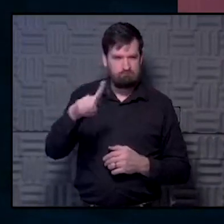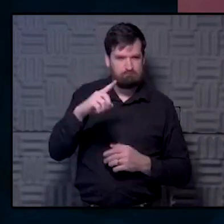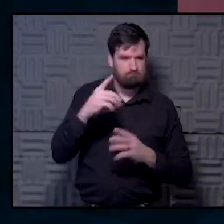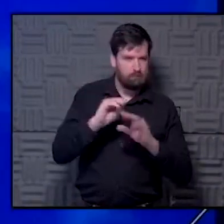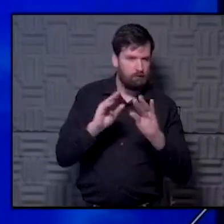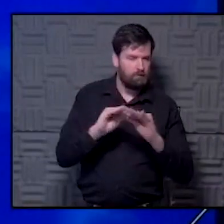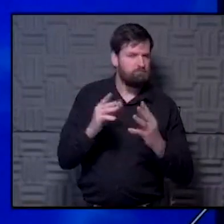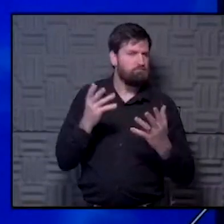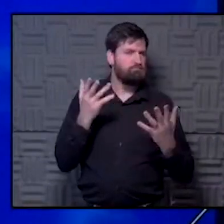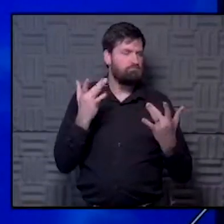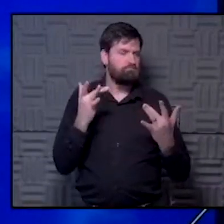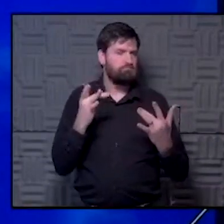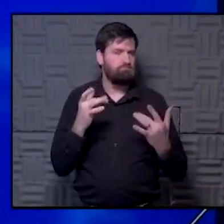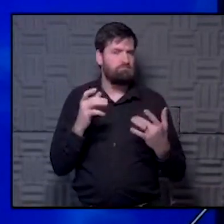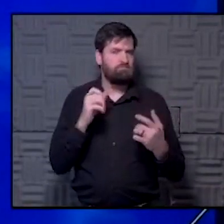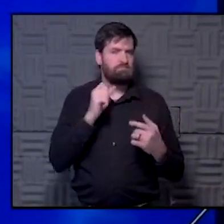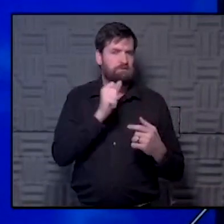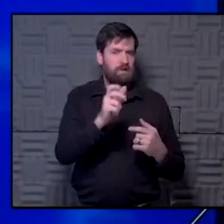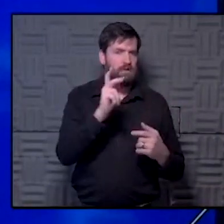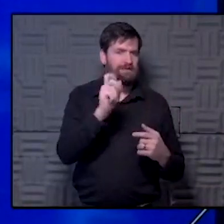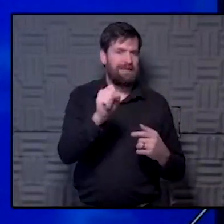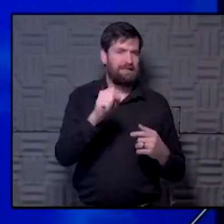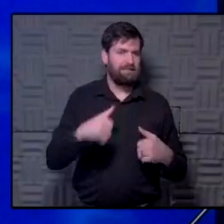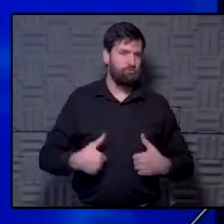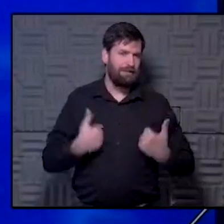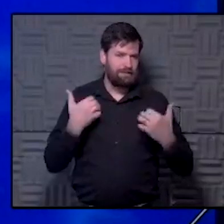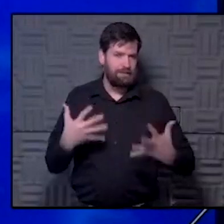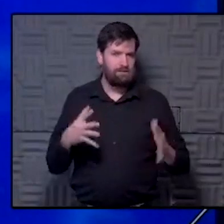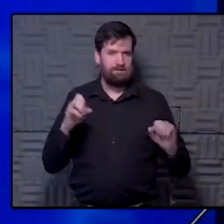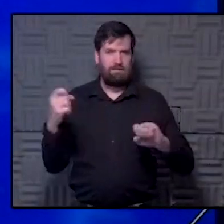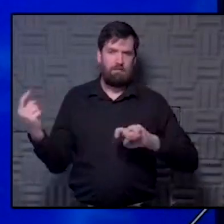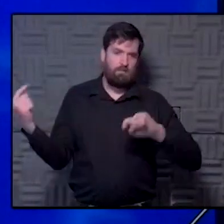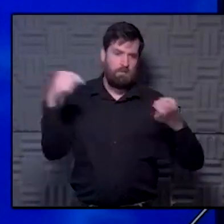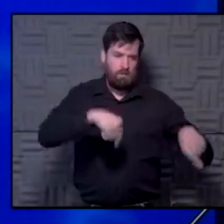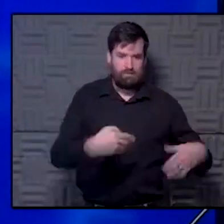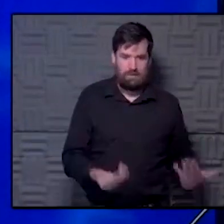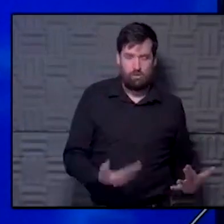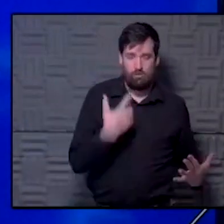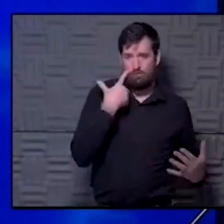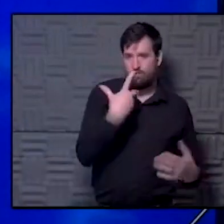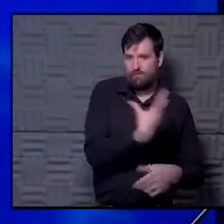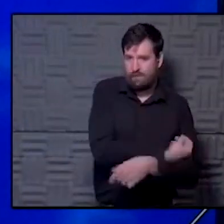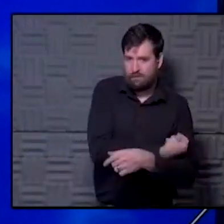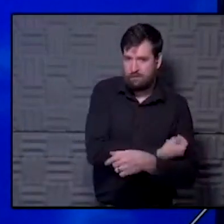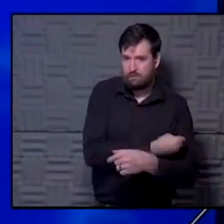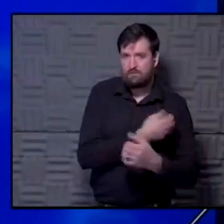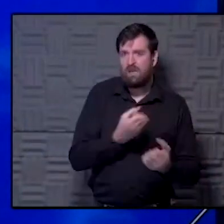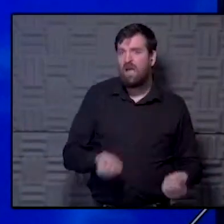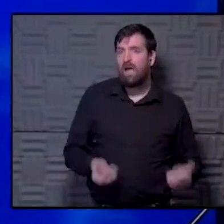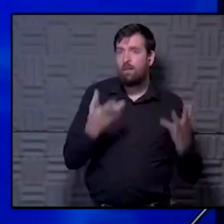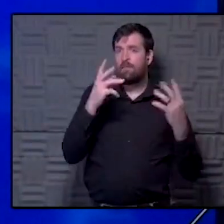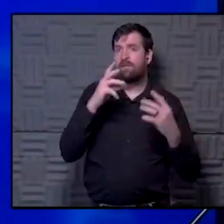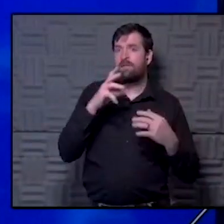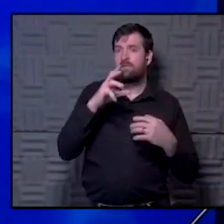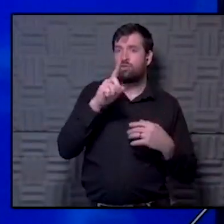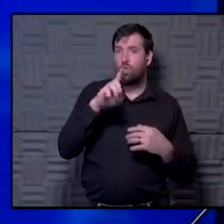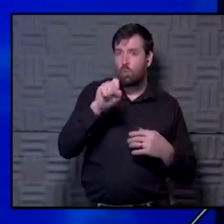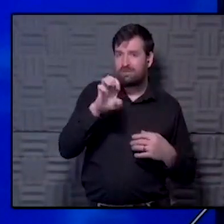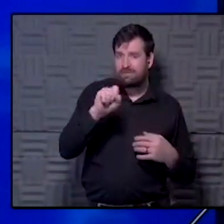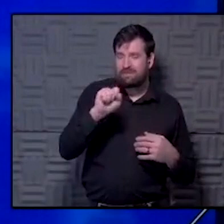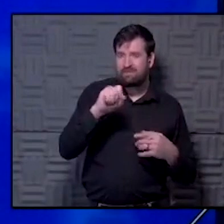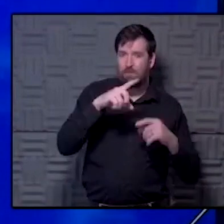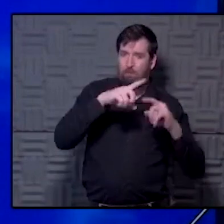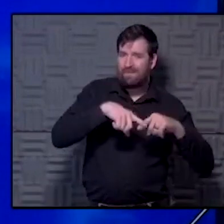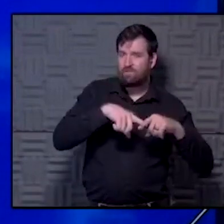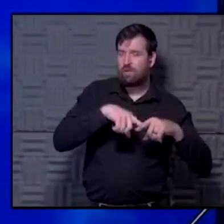sure I understand why non-Kansas residents can come to Kansas to get vaccinated, especially since the number of doses the state receives is based on